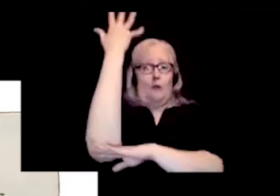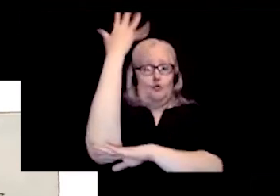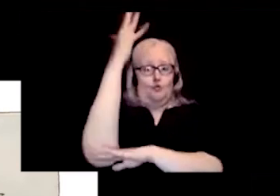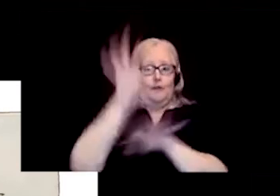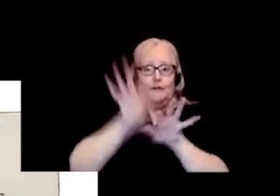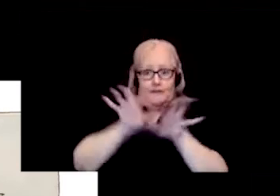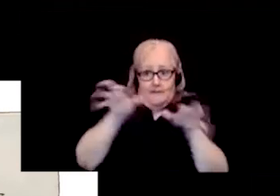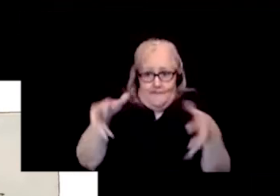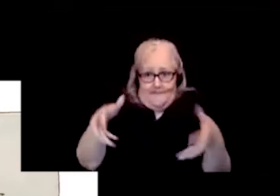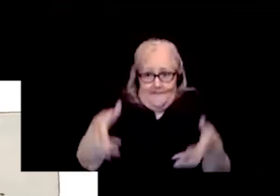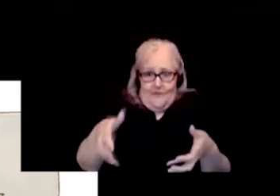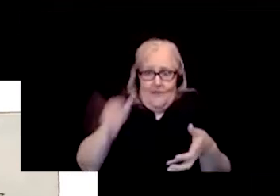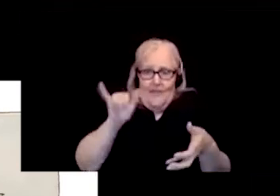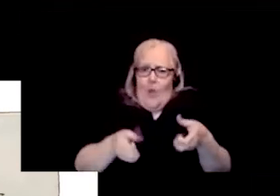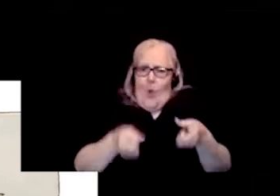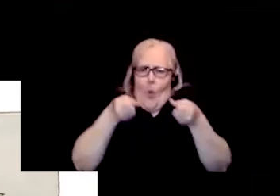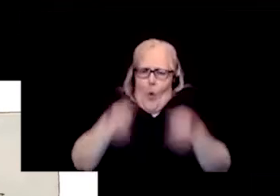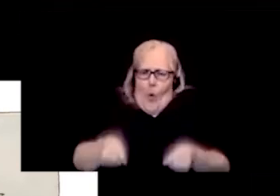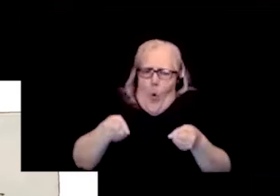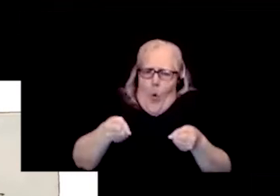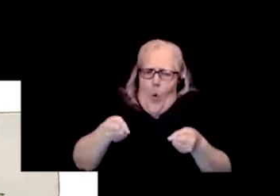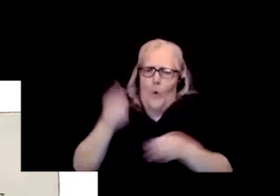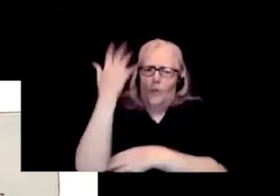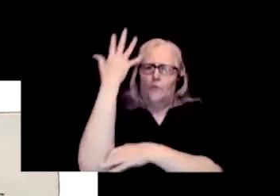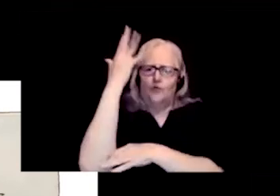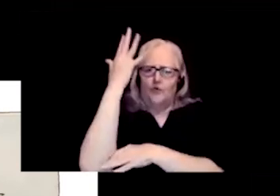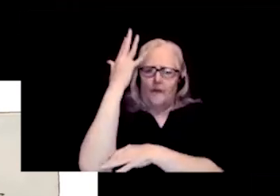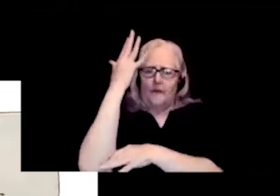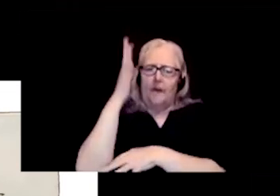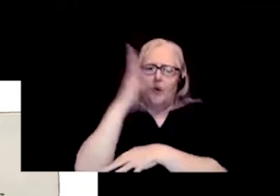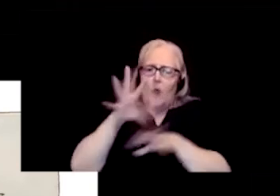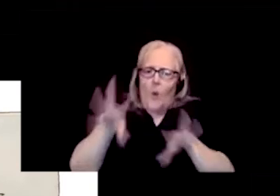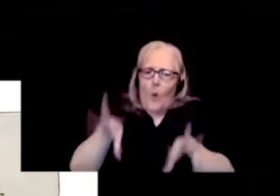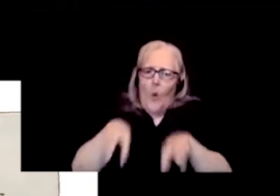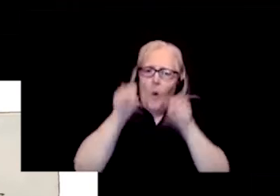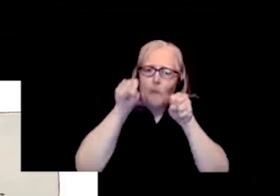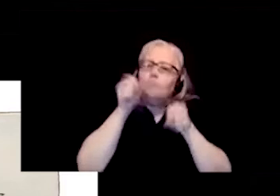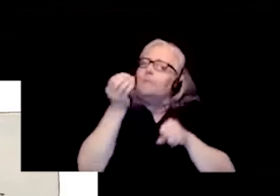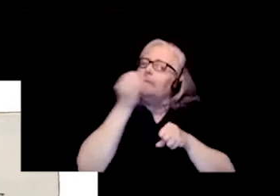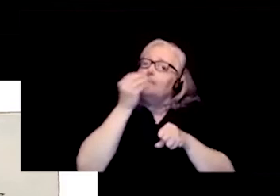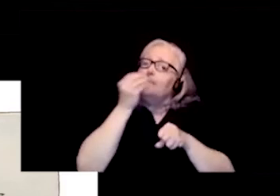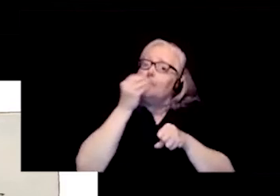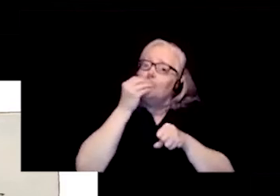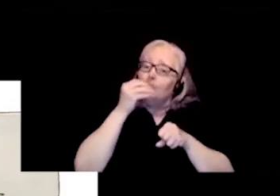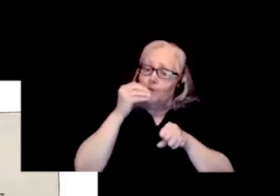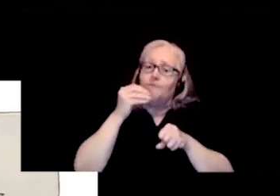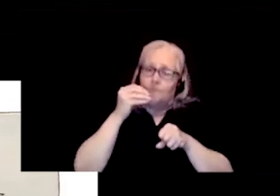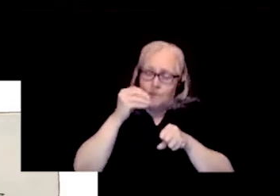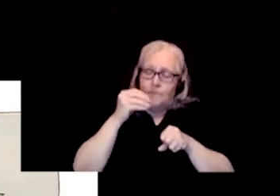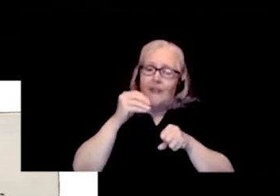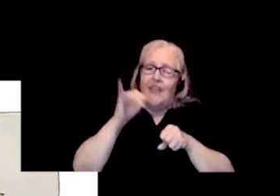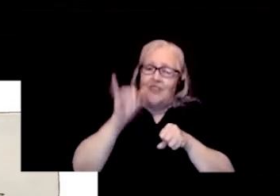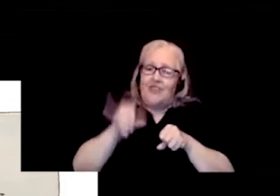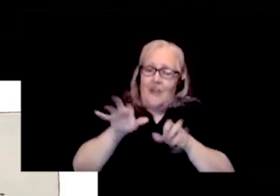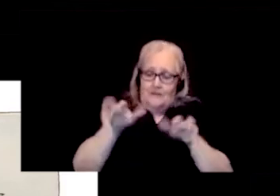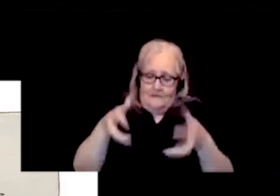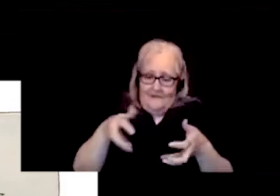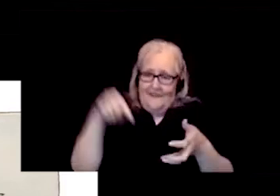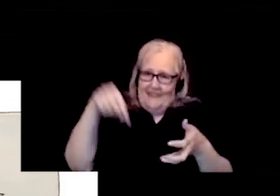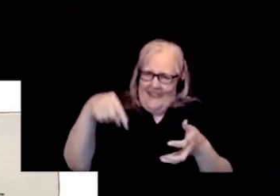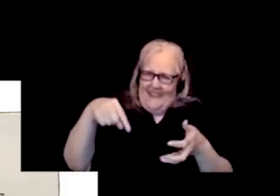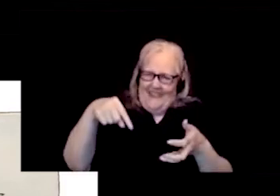anchors the tree and is supposed to absorb nutrients from the soil, represents the political determinants of